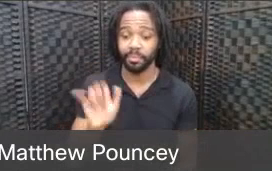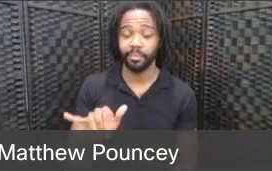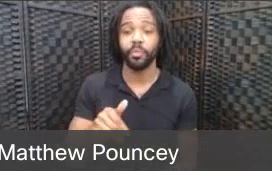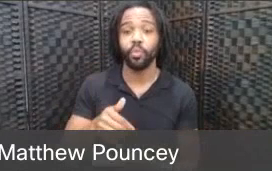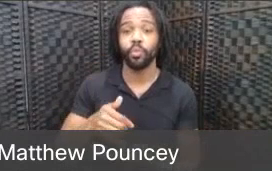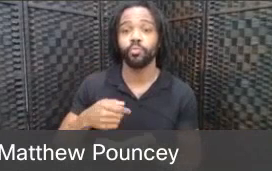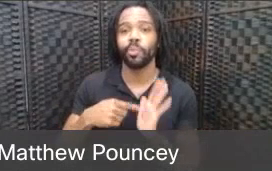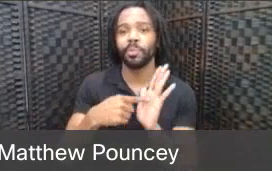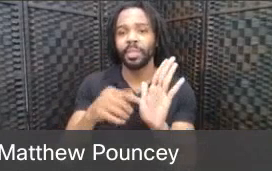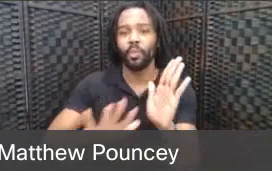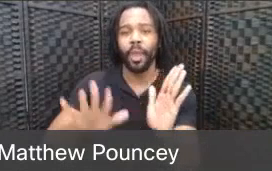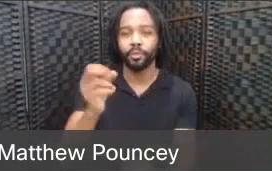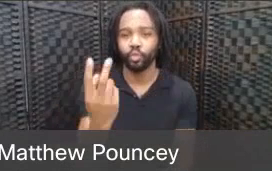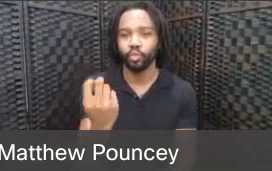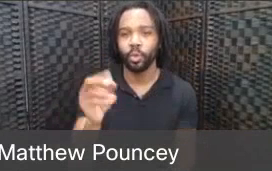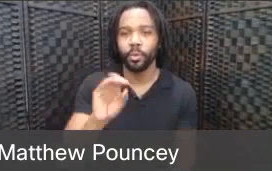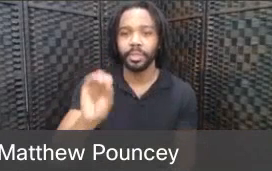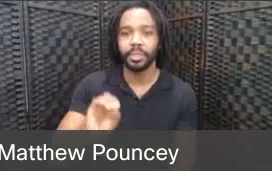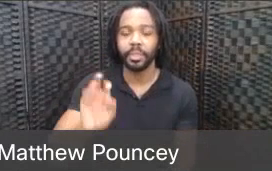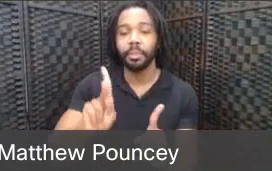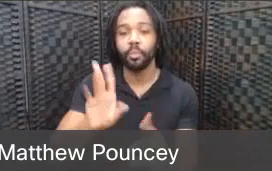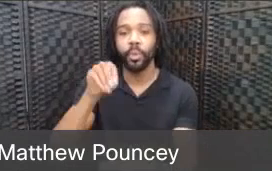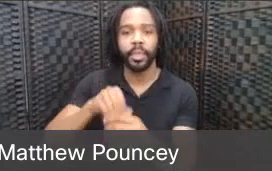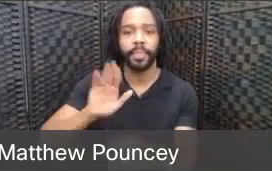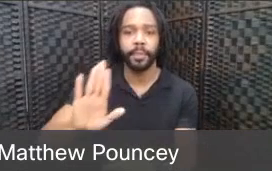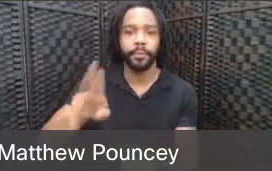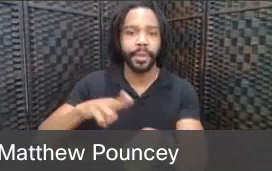represent about 12% of people in natural homes.